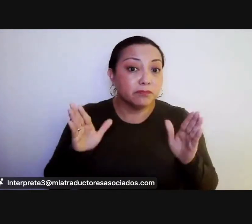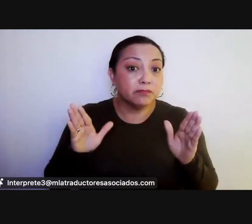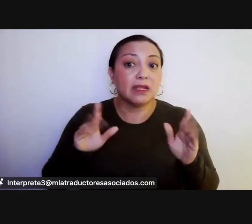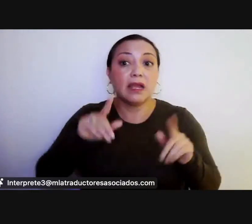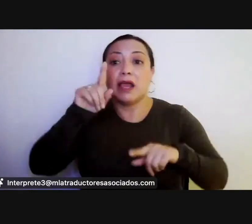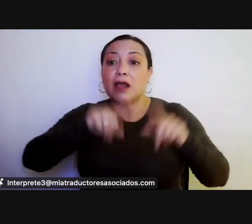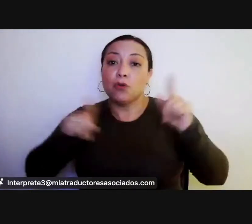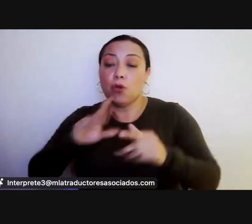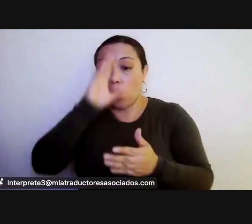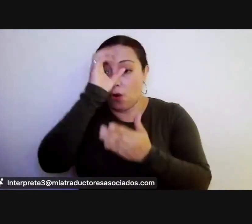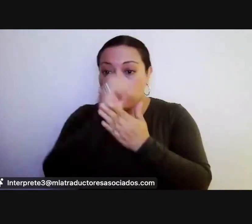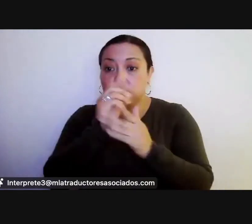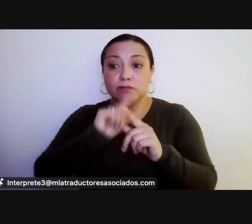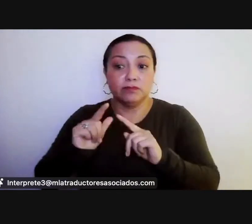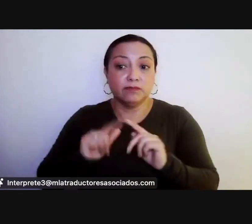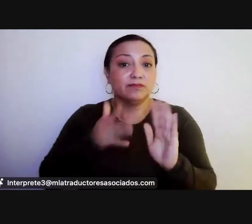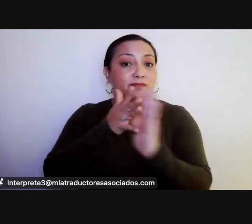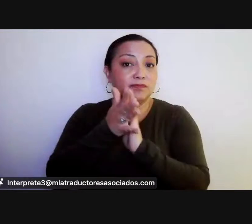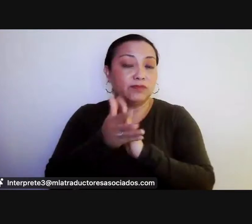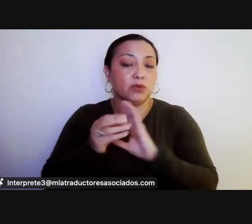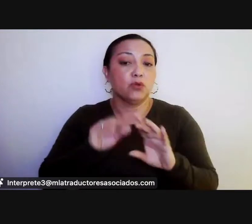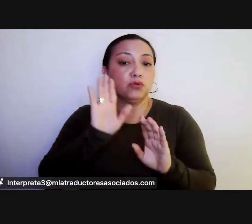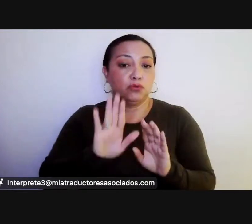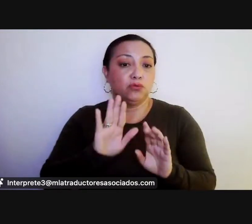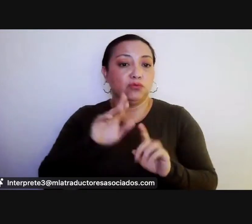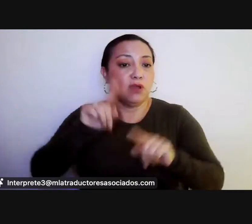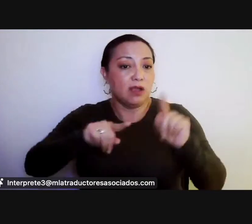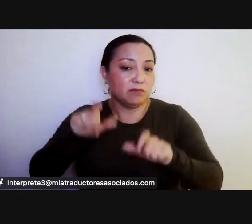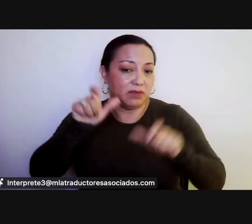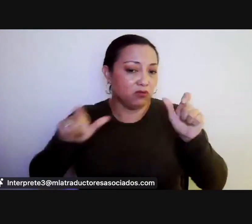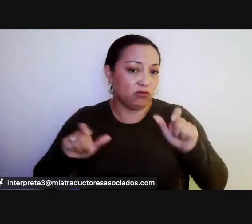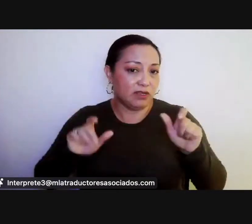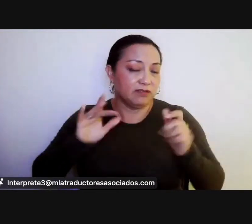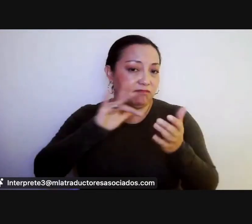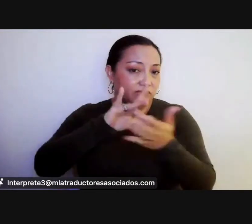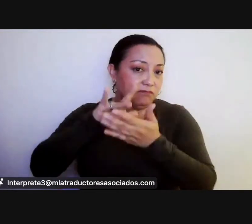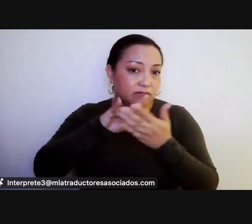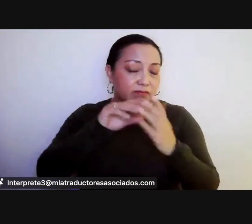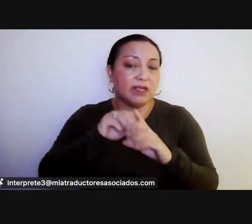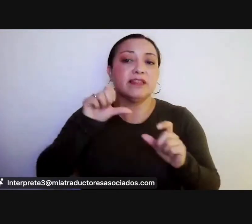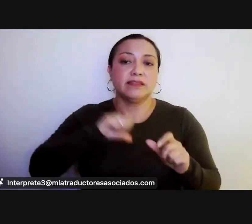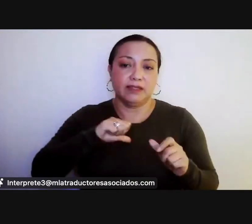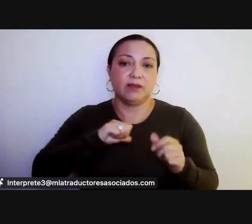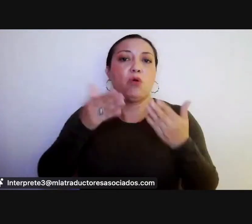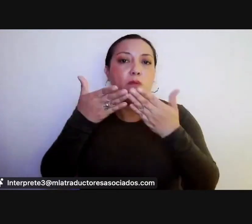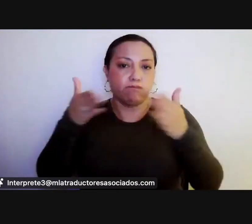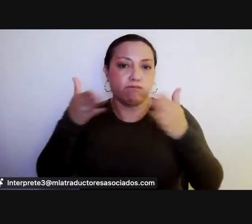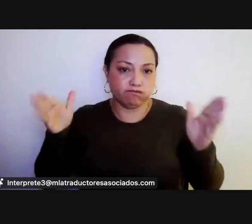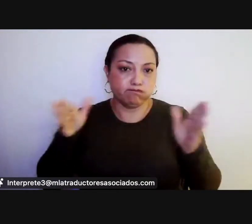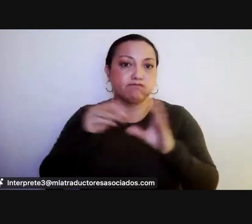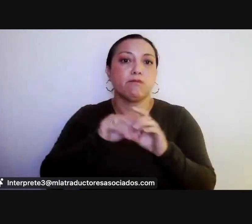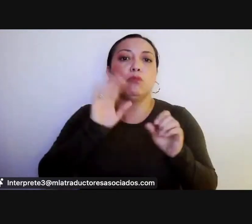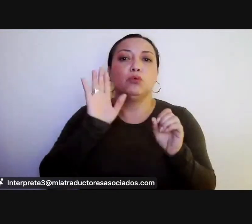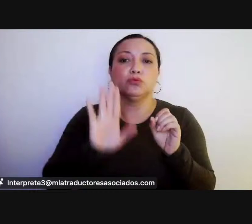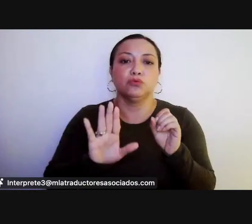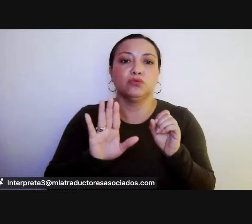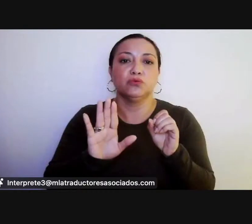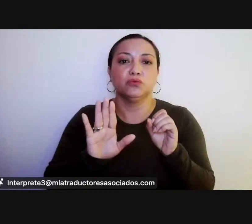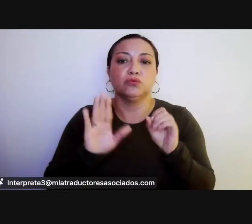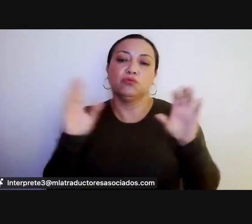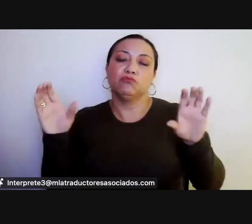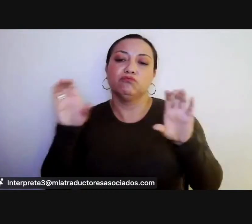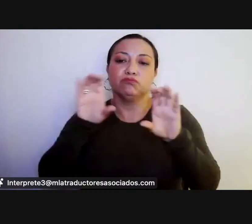Let's look at some of the comments that the participants can make. We have